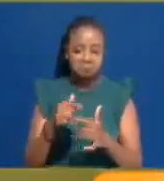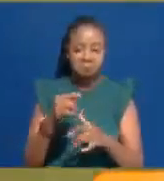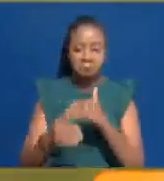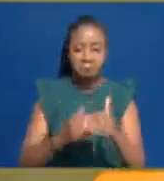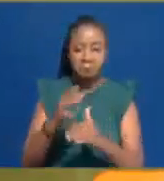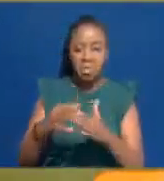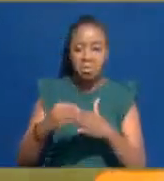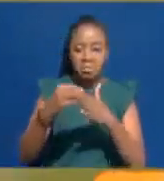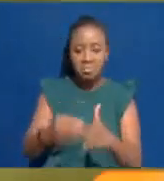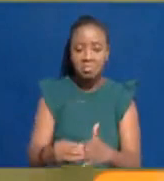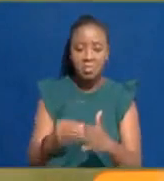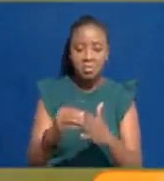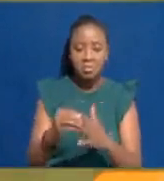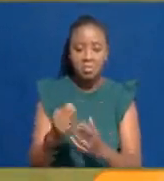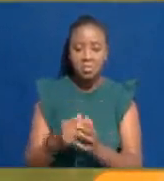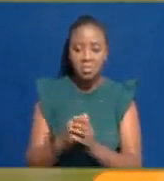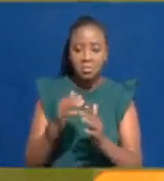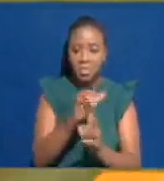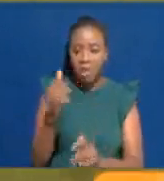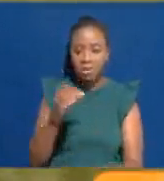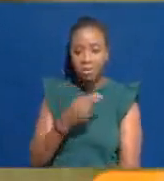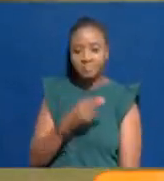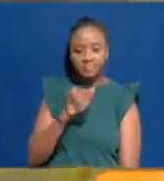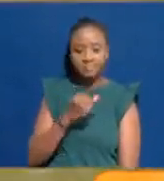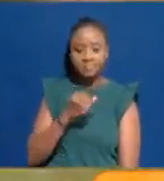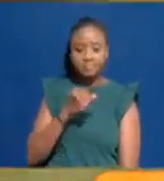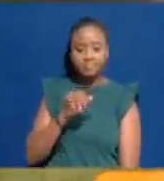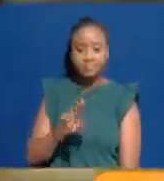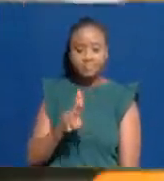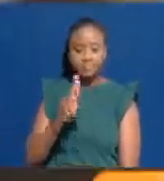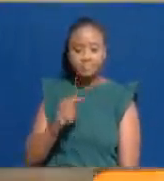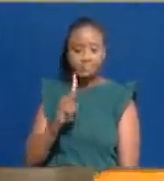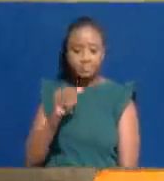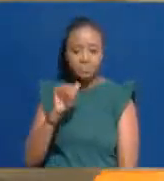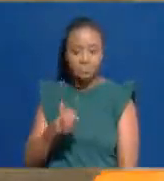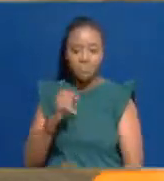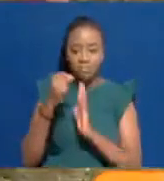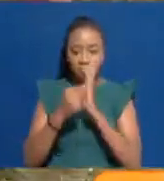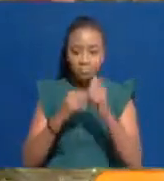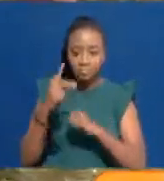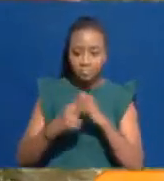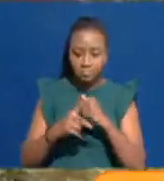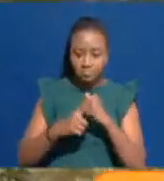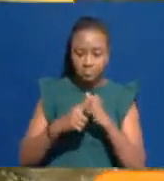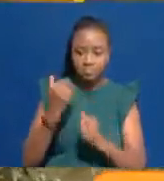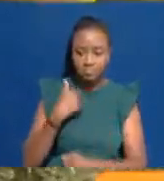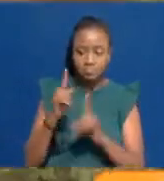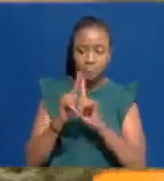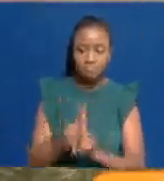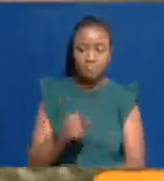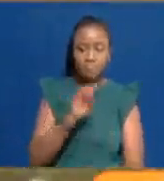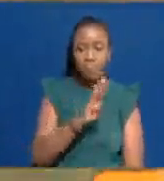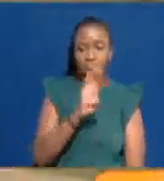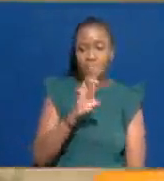his championship lead over Hyundai's Thierry Neuville to 37 points with Belgian finishing eighth,